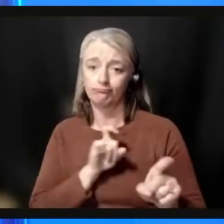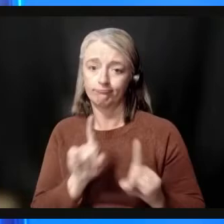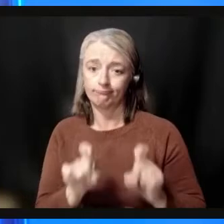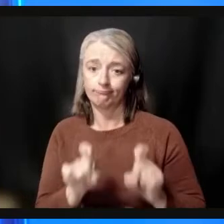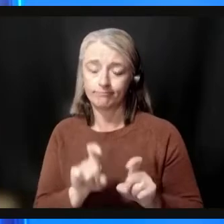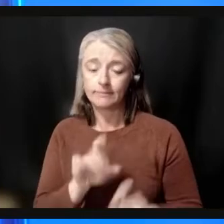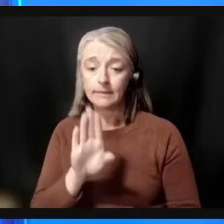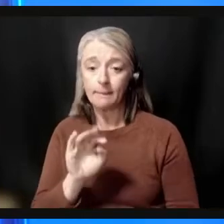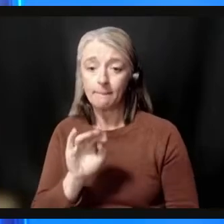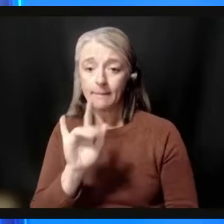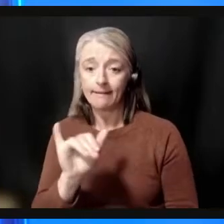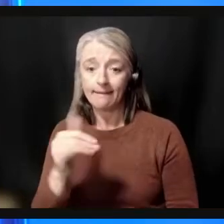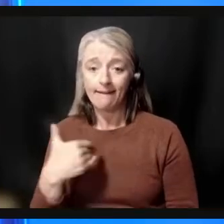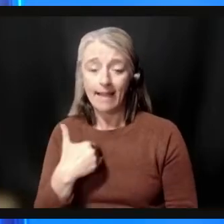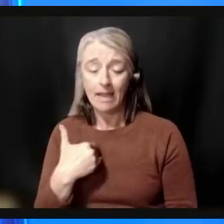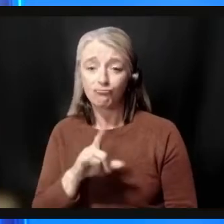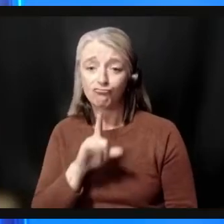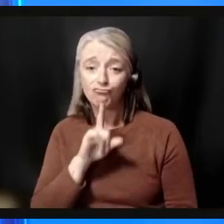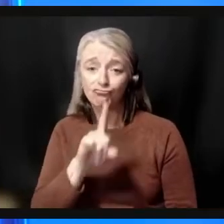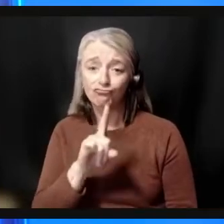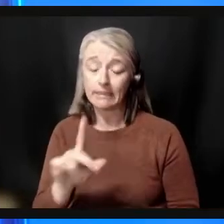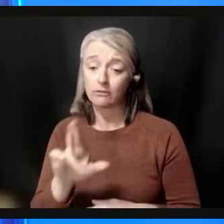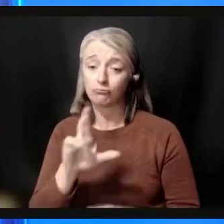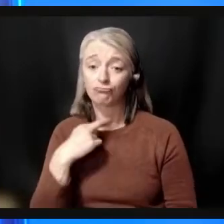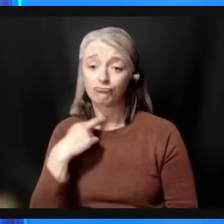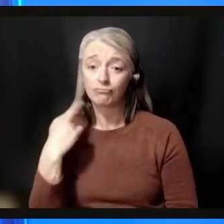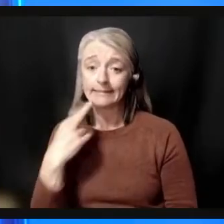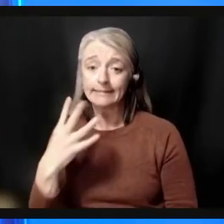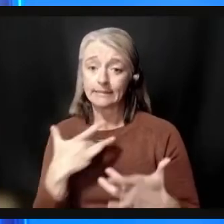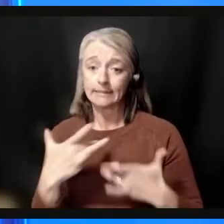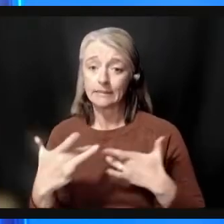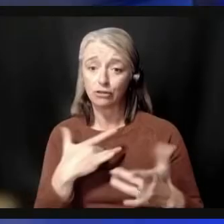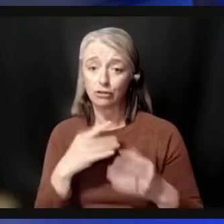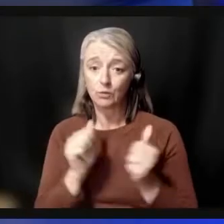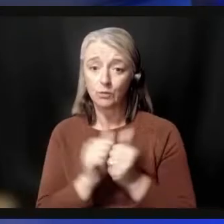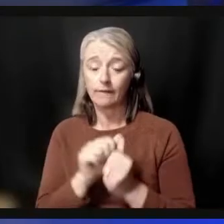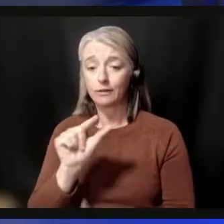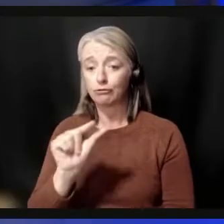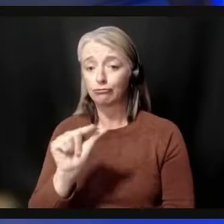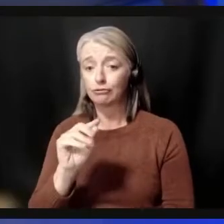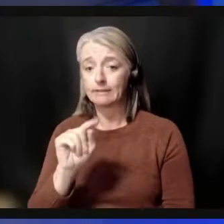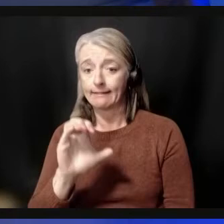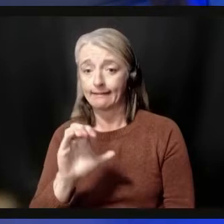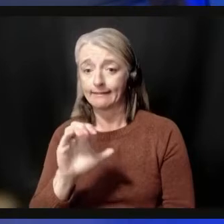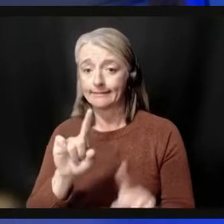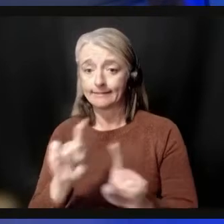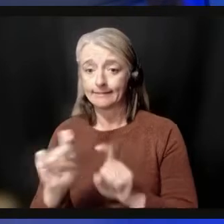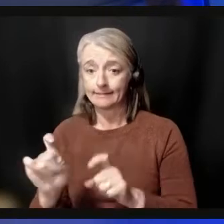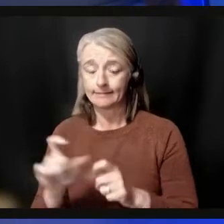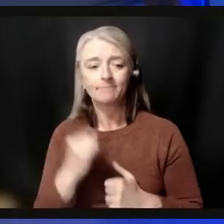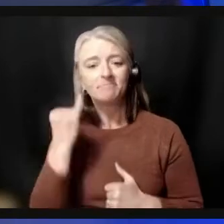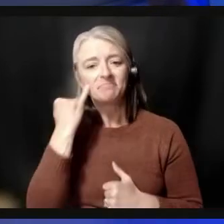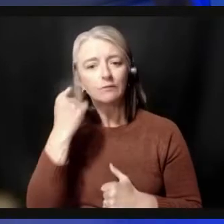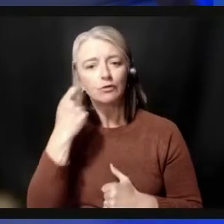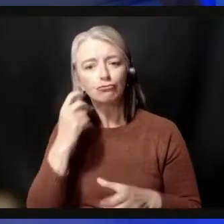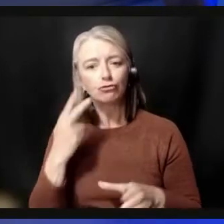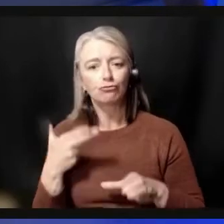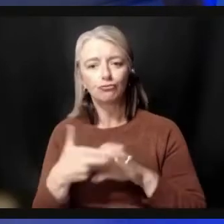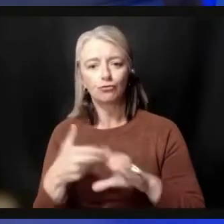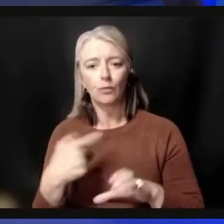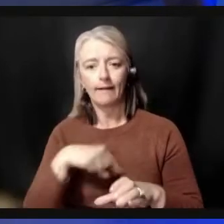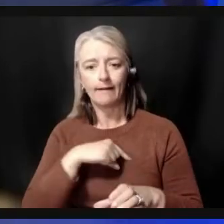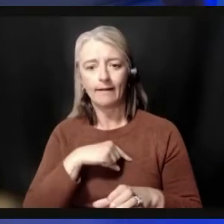they're all real risks and concerns with genetic testing. So if you're just joining us, we're here with Dr. Lauren